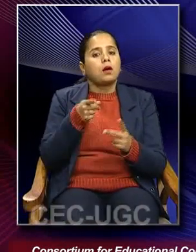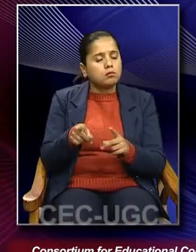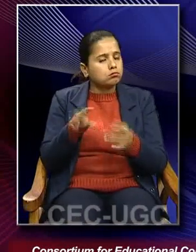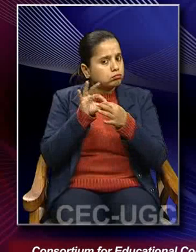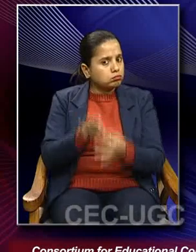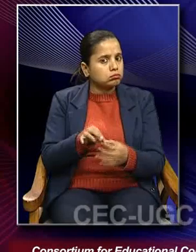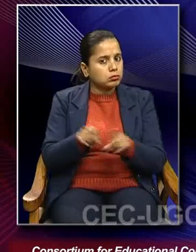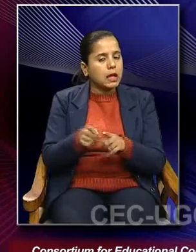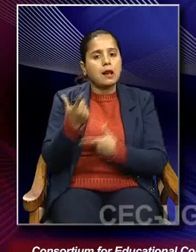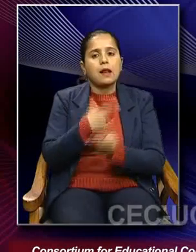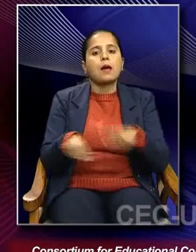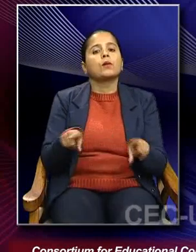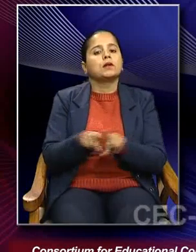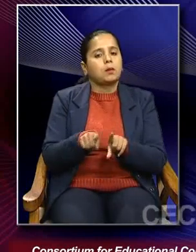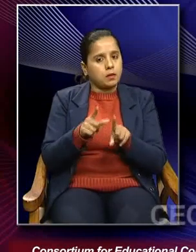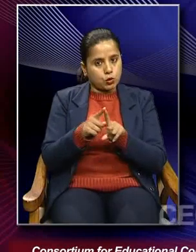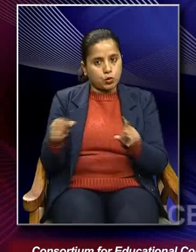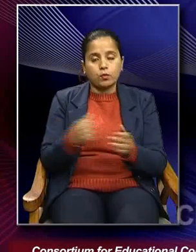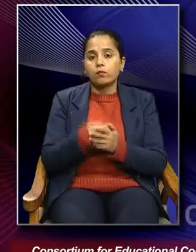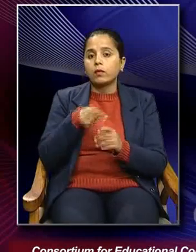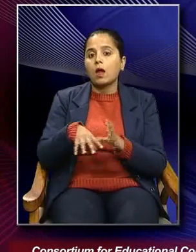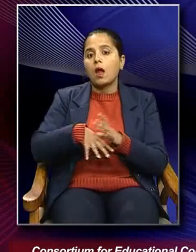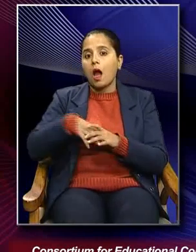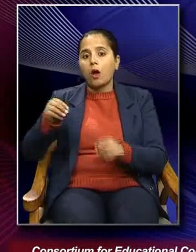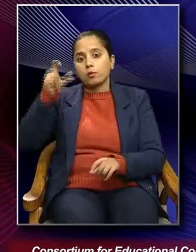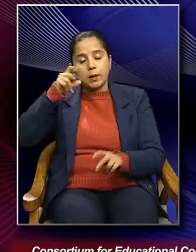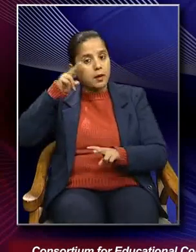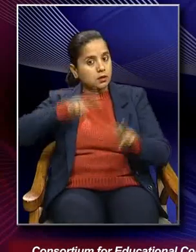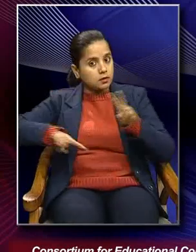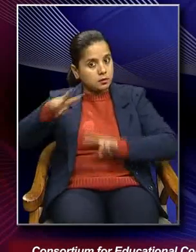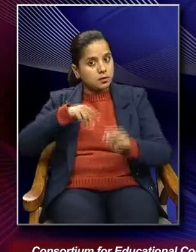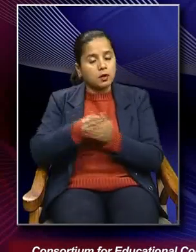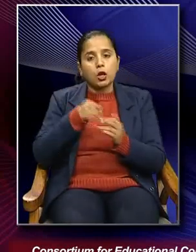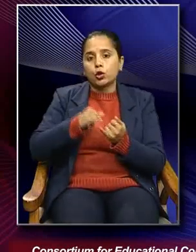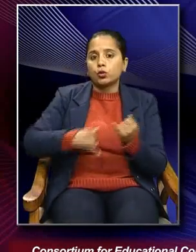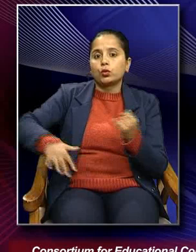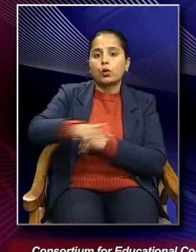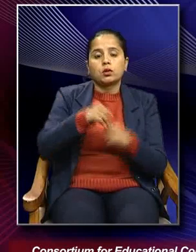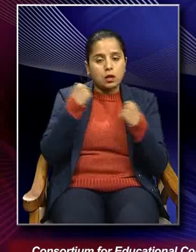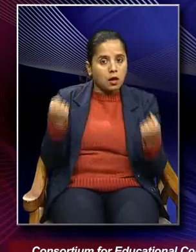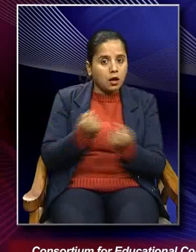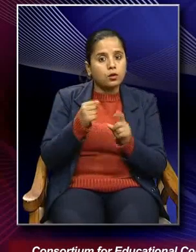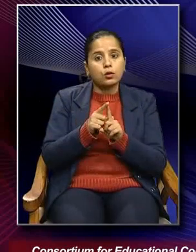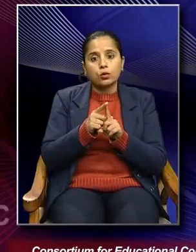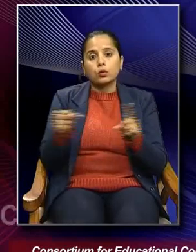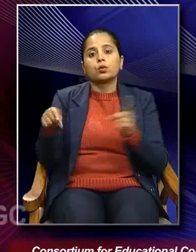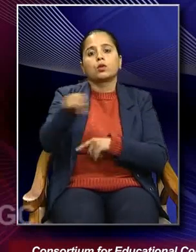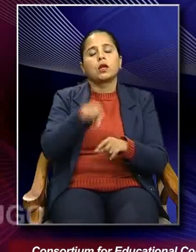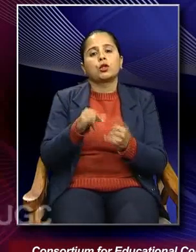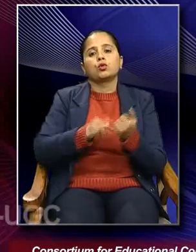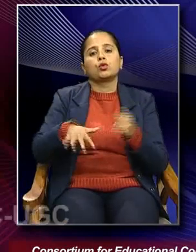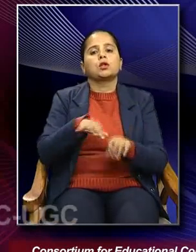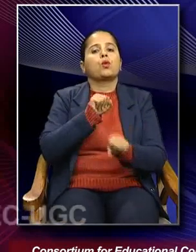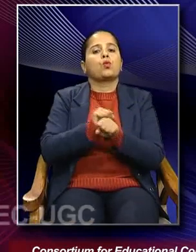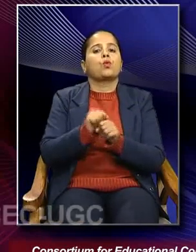through language. In externalization, social actors create their social world and